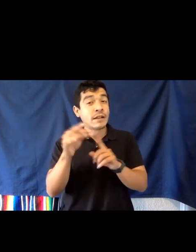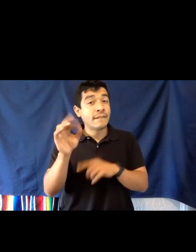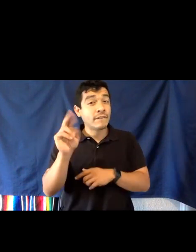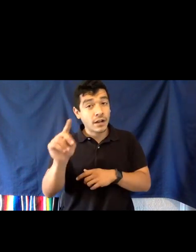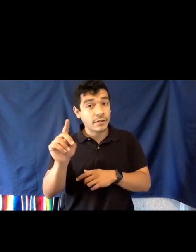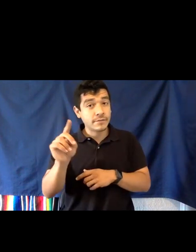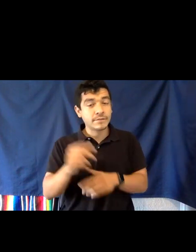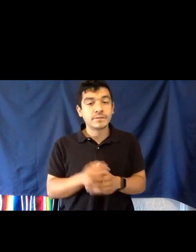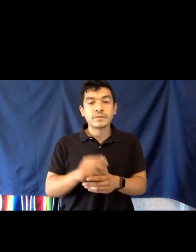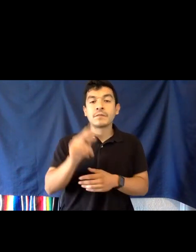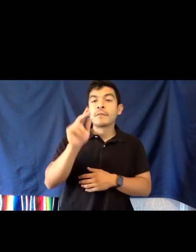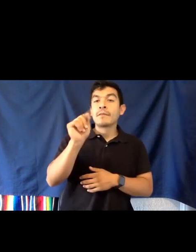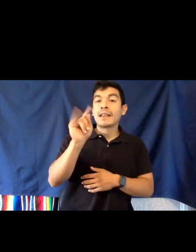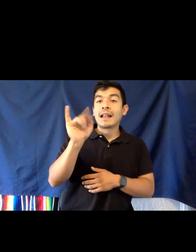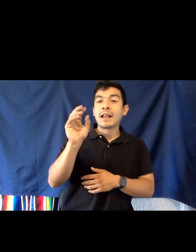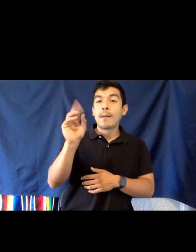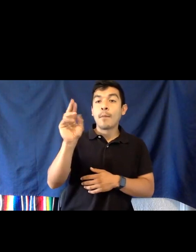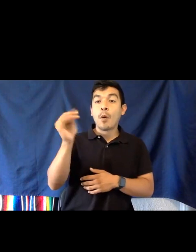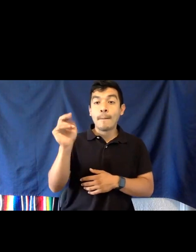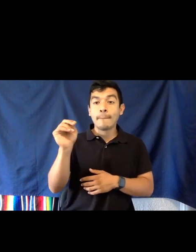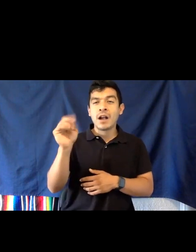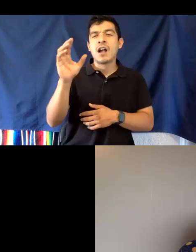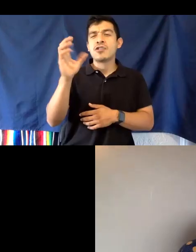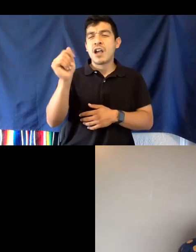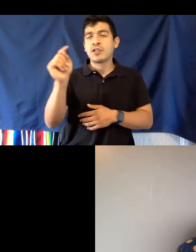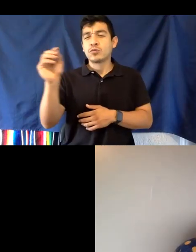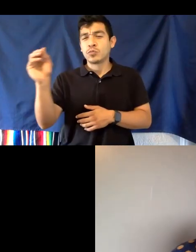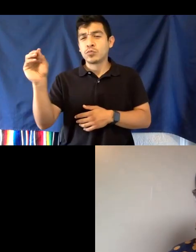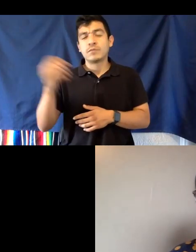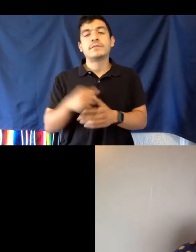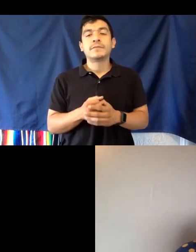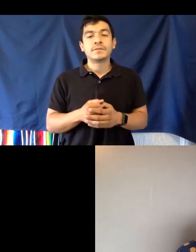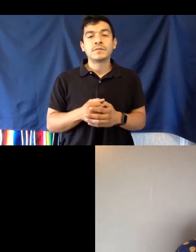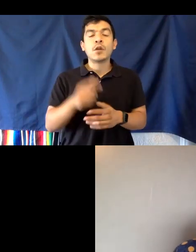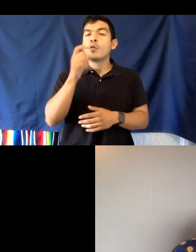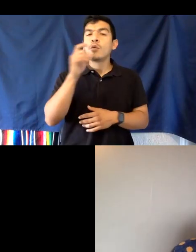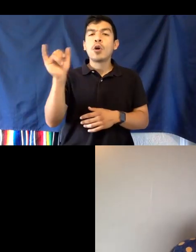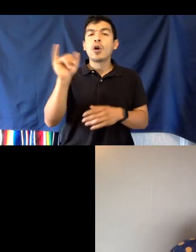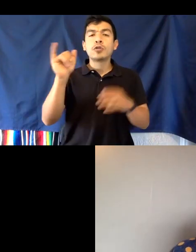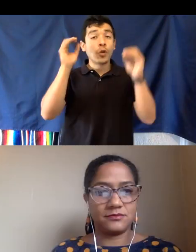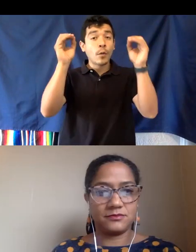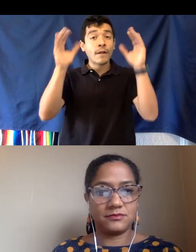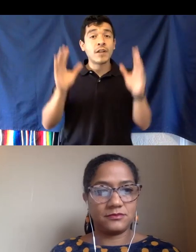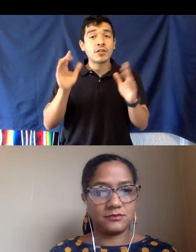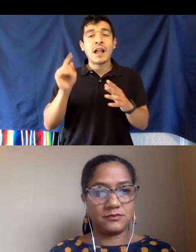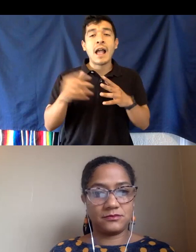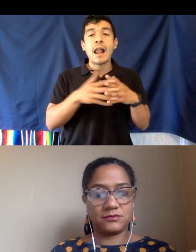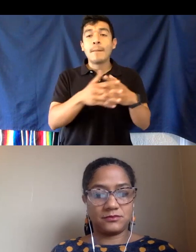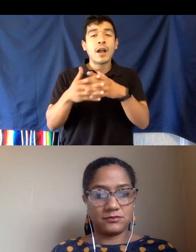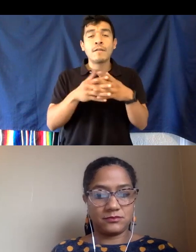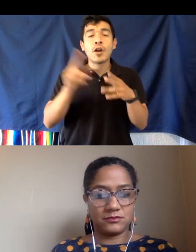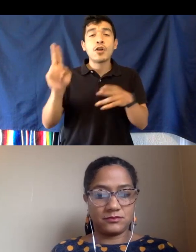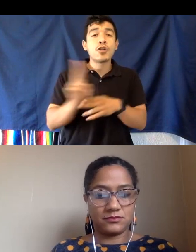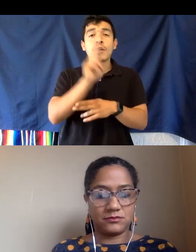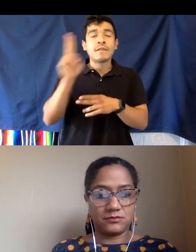Caty Borum, executive director at the Center for Media and Social Impact, who's also a professor at American University School of